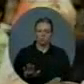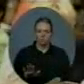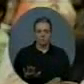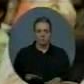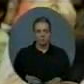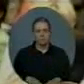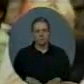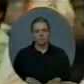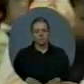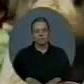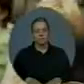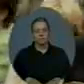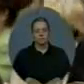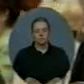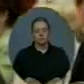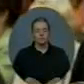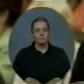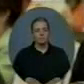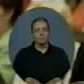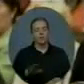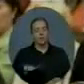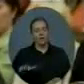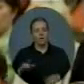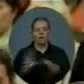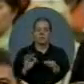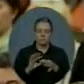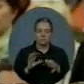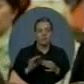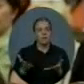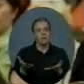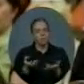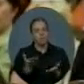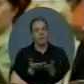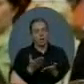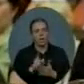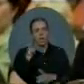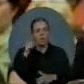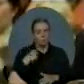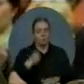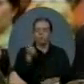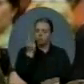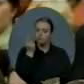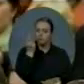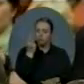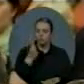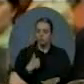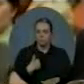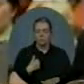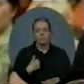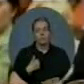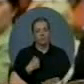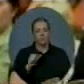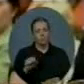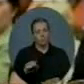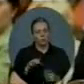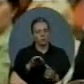very strong case, Mr. Speaker, that they want to see a new school. And of course, I understand that. But, Mr. Speaker, we prioritize our spending based, first of all,